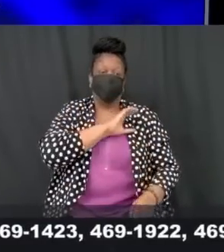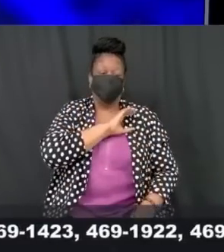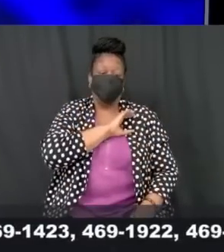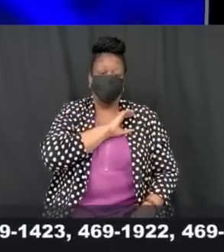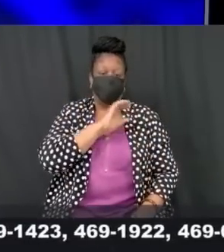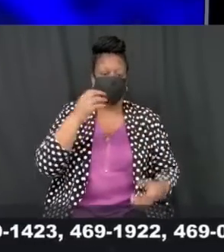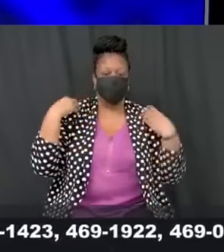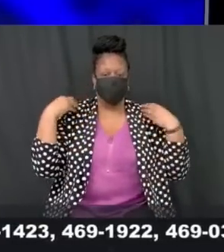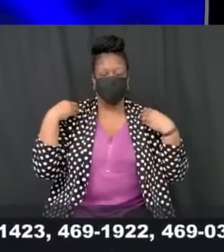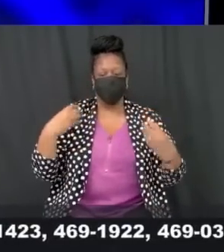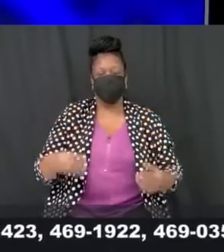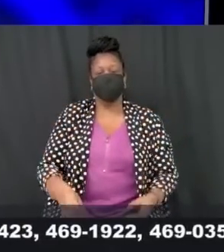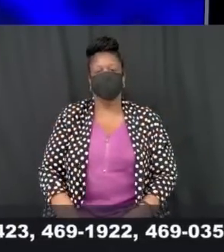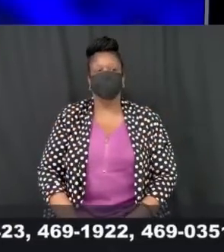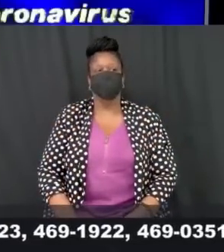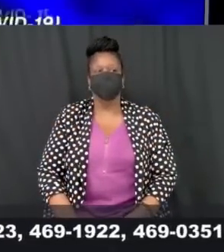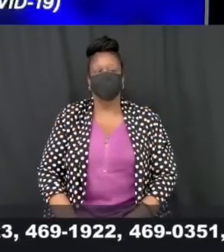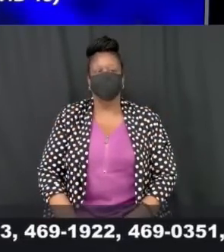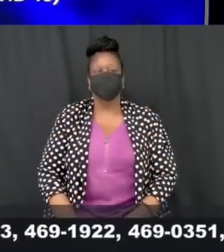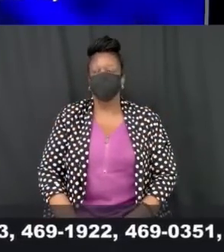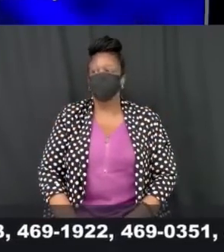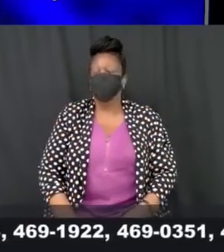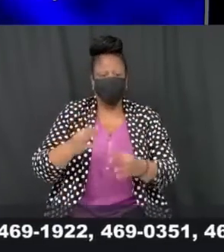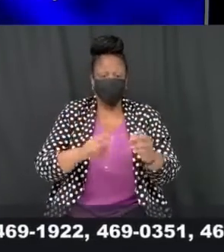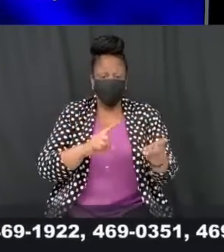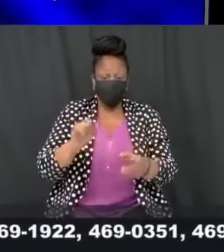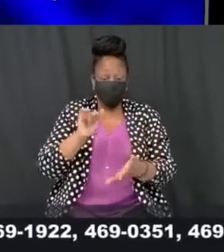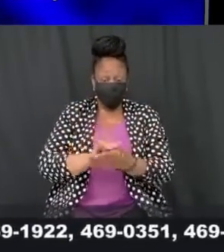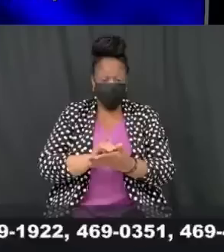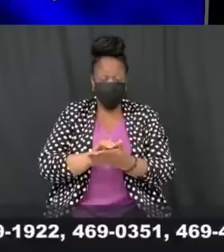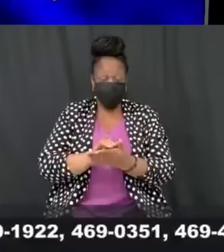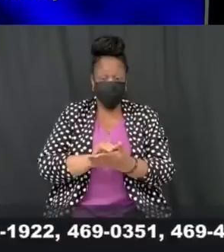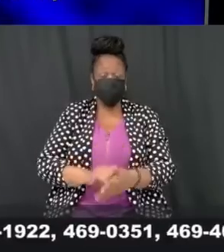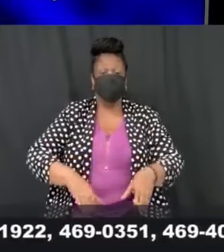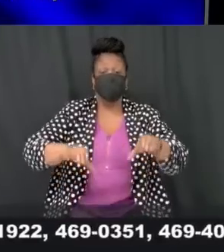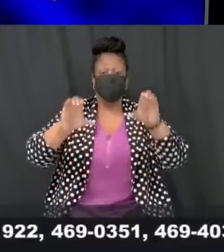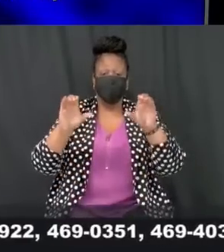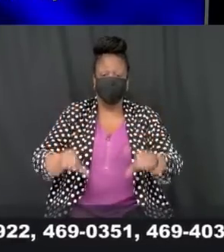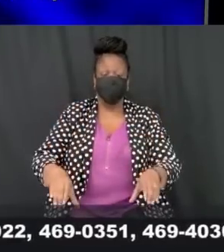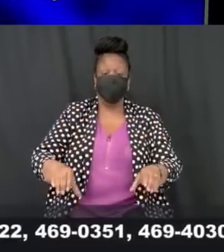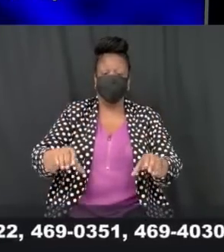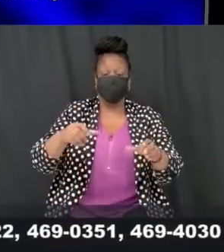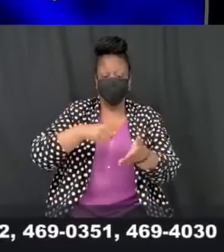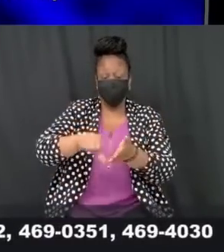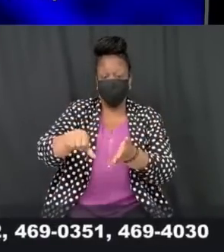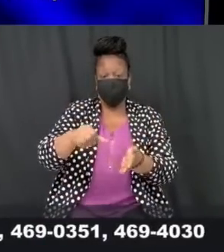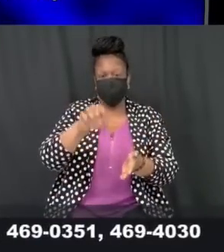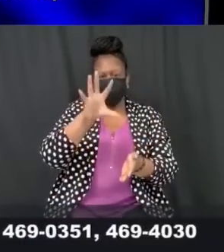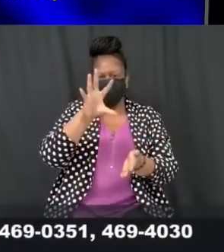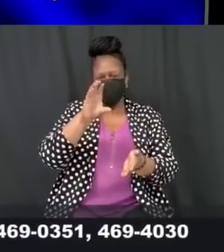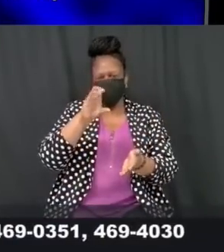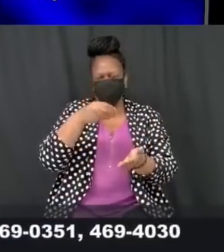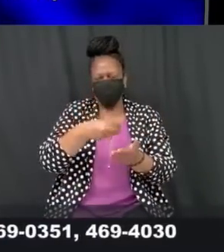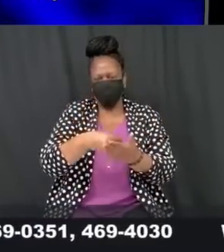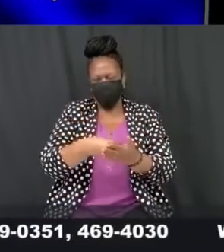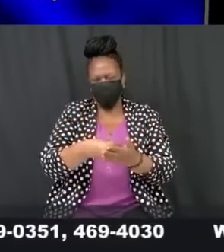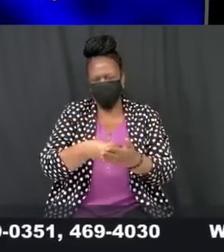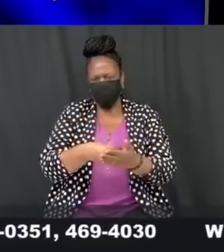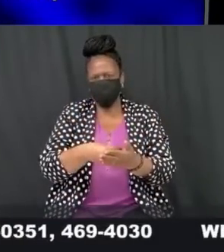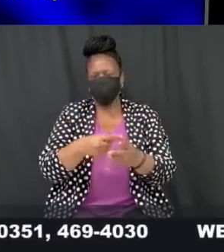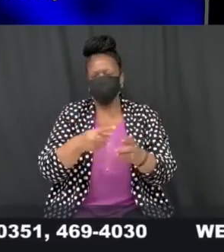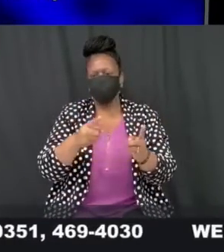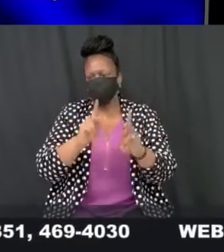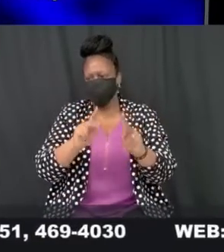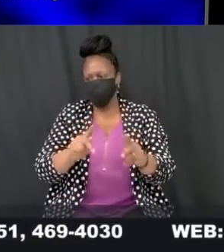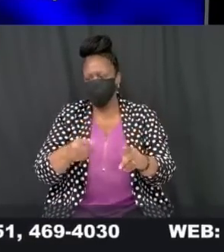could result in either a fixed penalty notice of $500 being issued to the persons in attendance